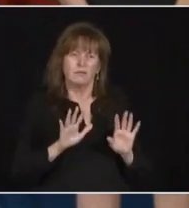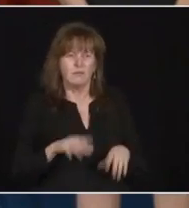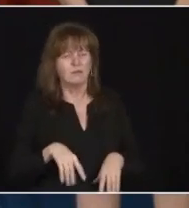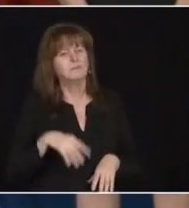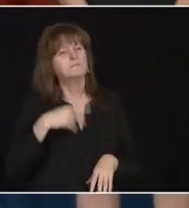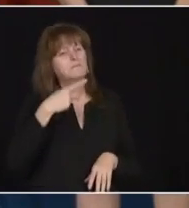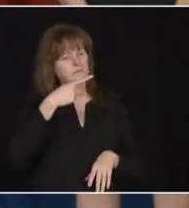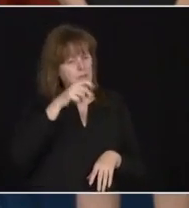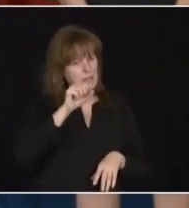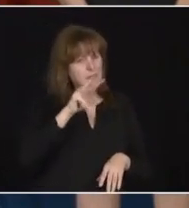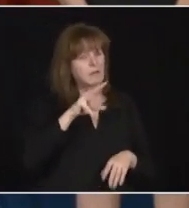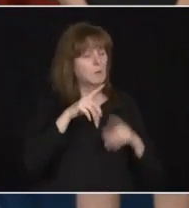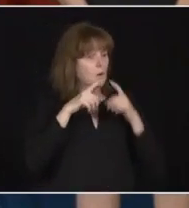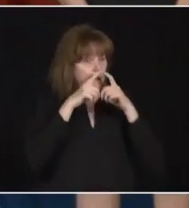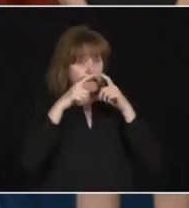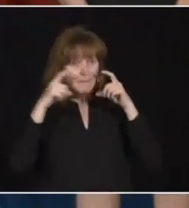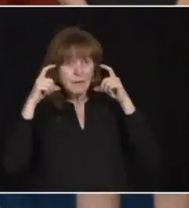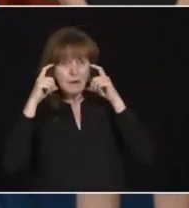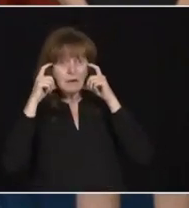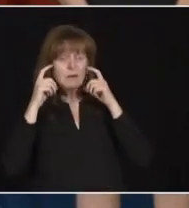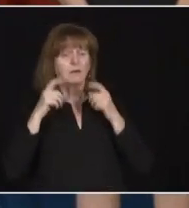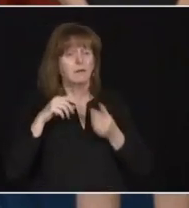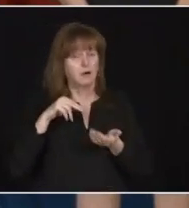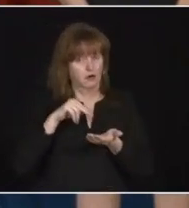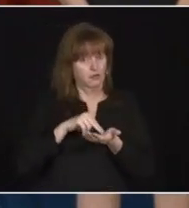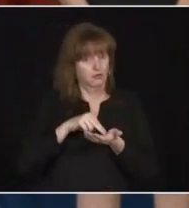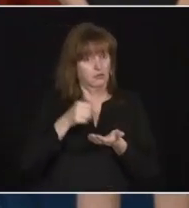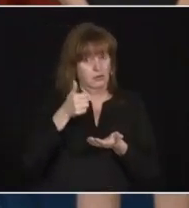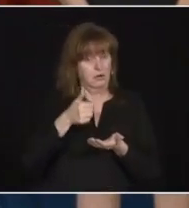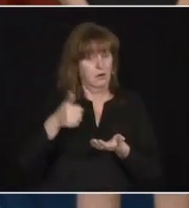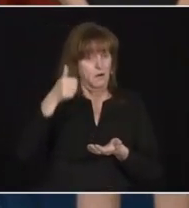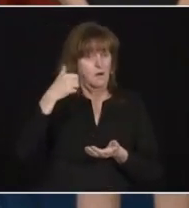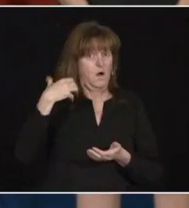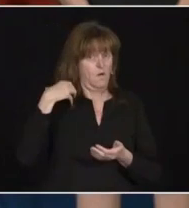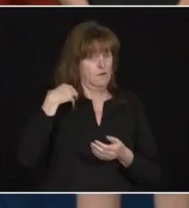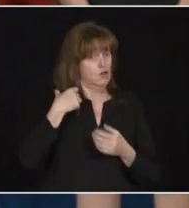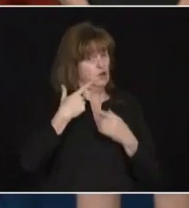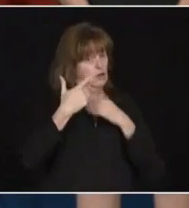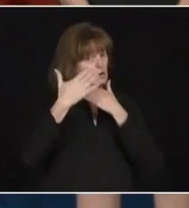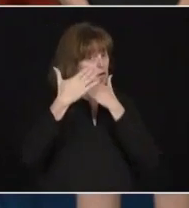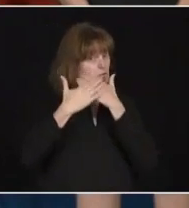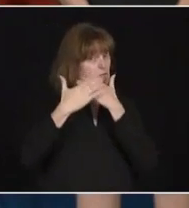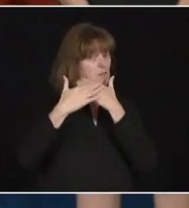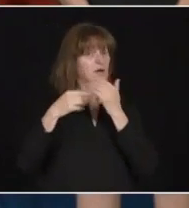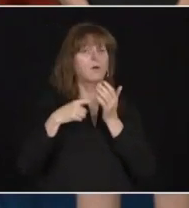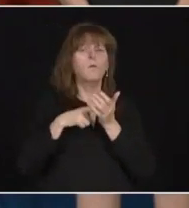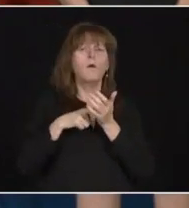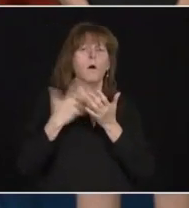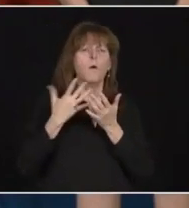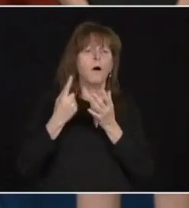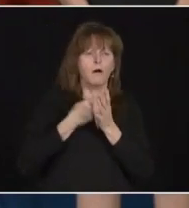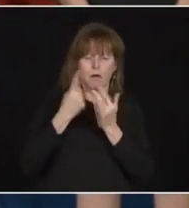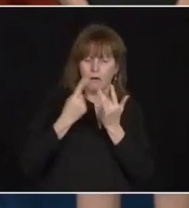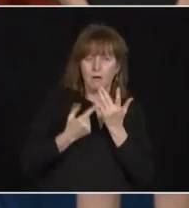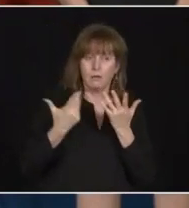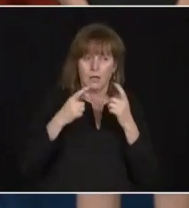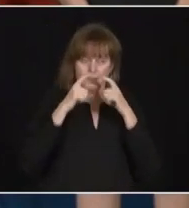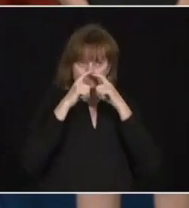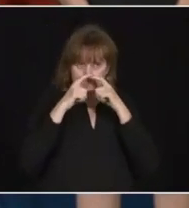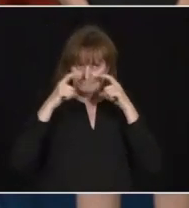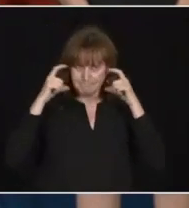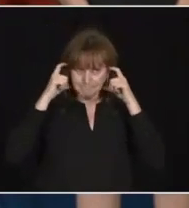Chief Medical Officer of Health gives directives in terms of the required PPE. Surgical masks are what is